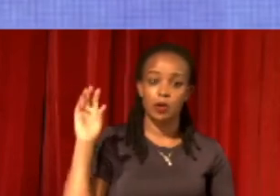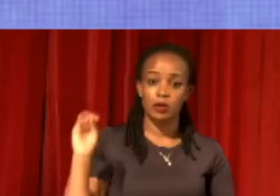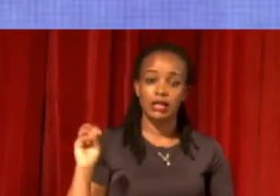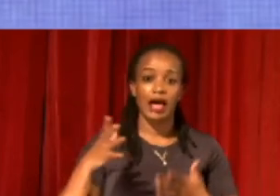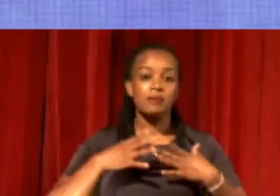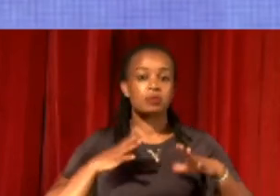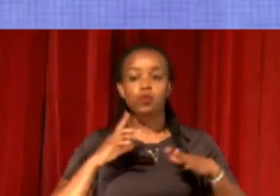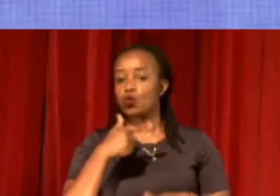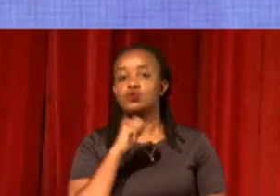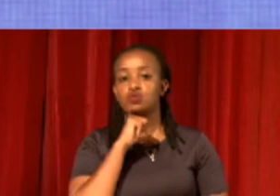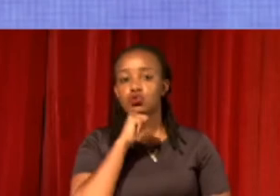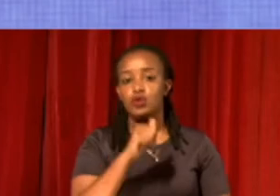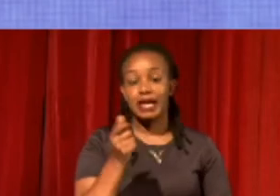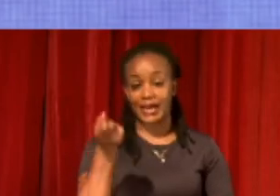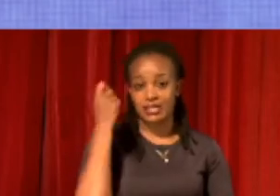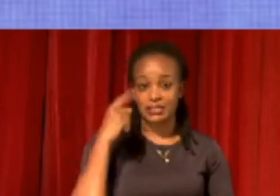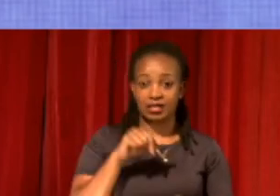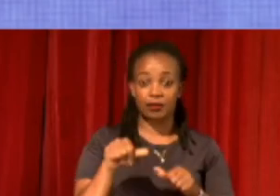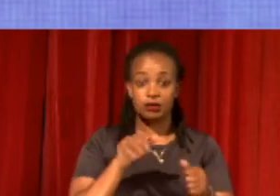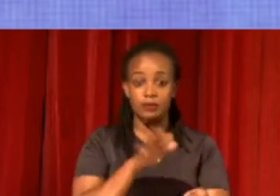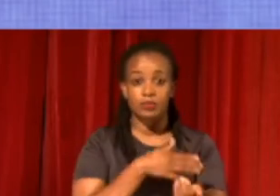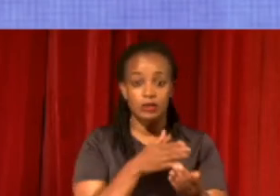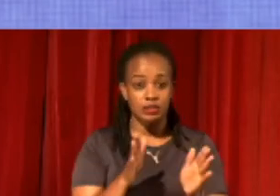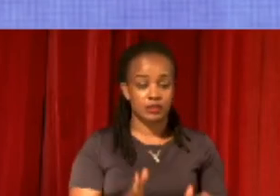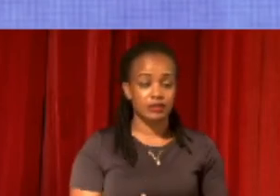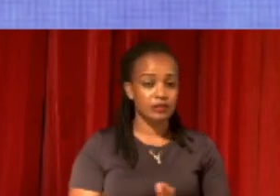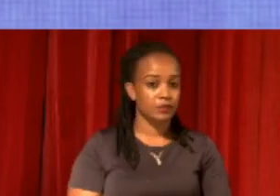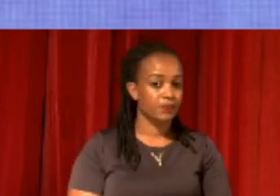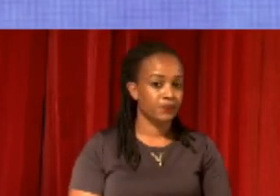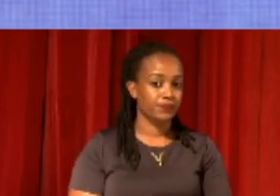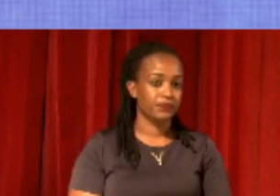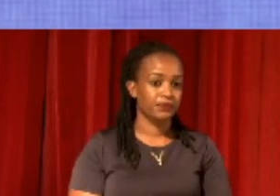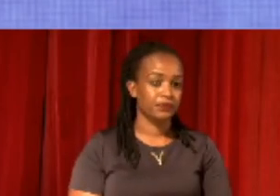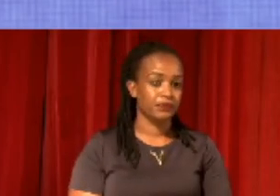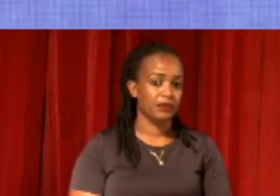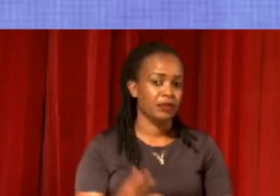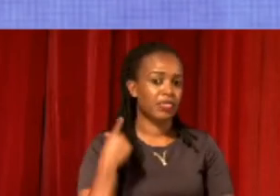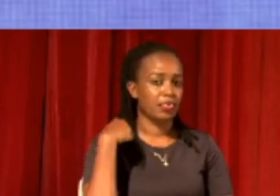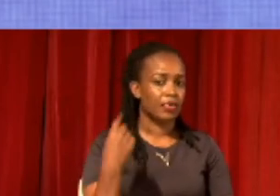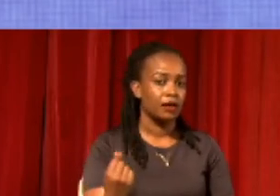the industry. Mm. The other day, kulikuwa jama chairman walikuwa